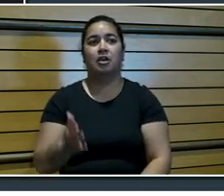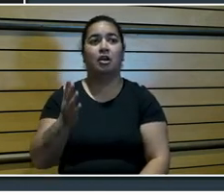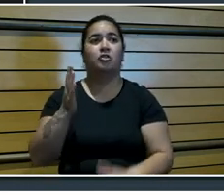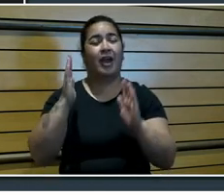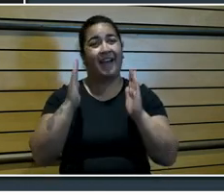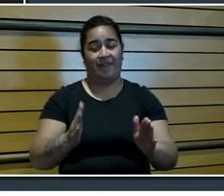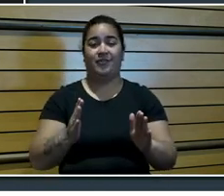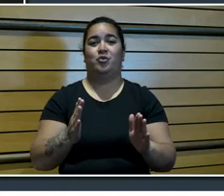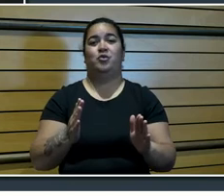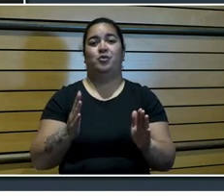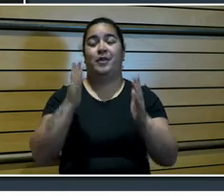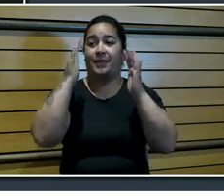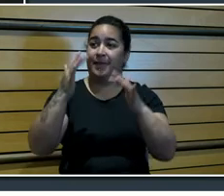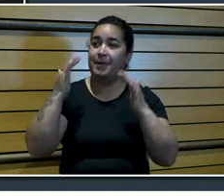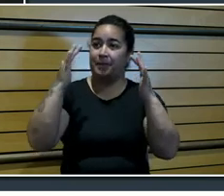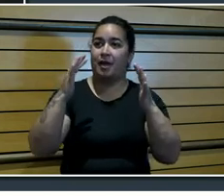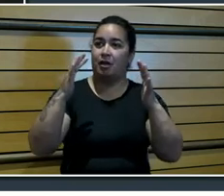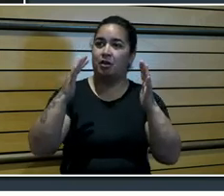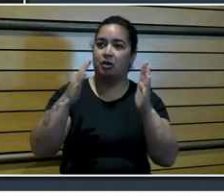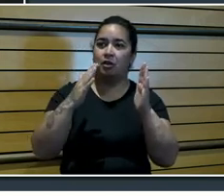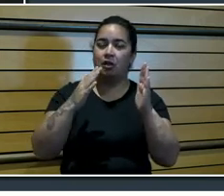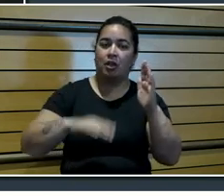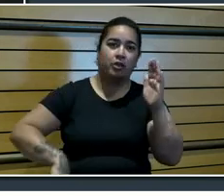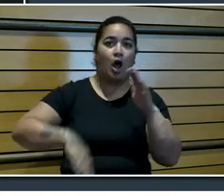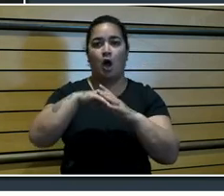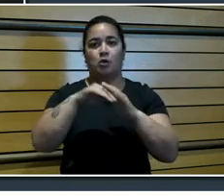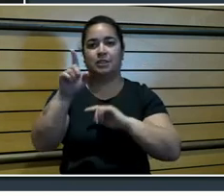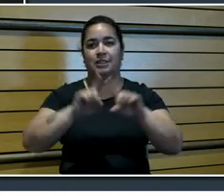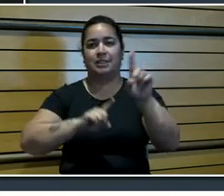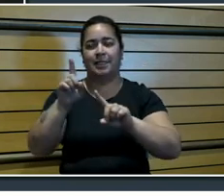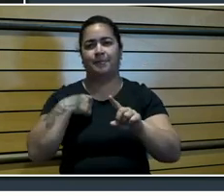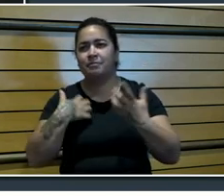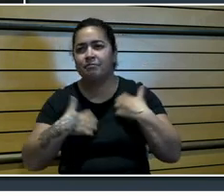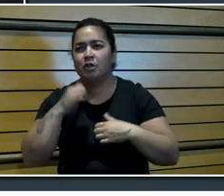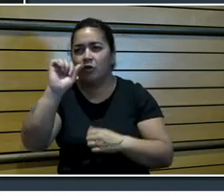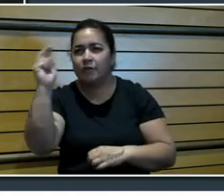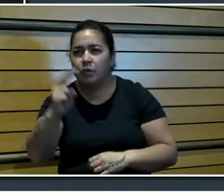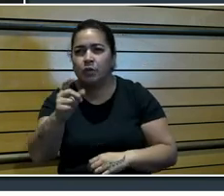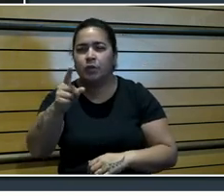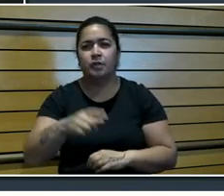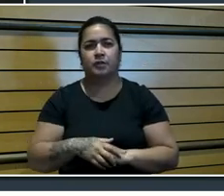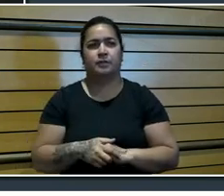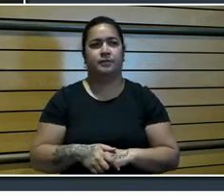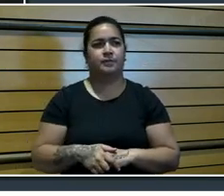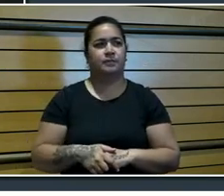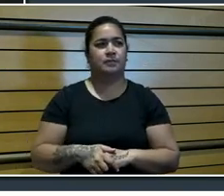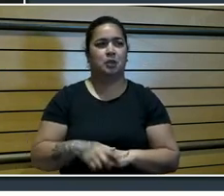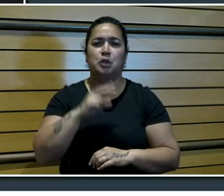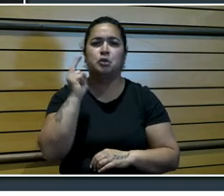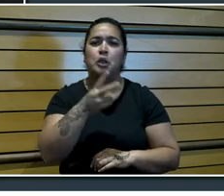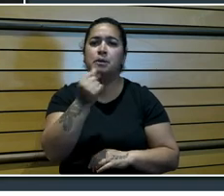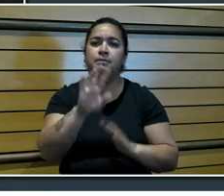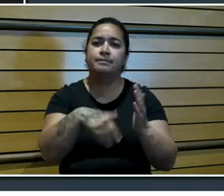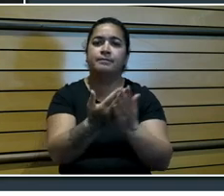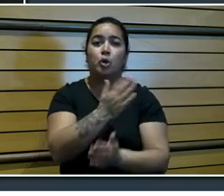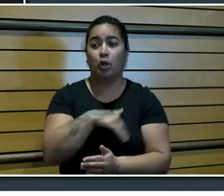city, I suppose is what the oath and the act is. And so I'm just interested in your view. We saw firm submitters earlier speak to